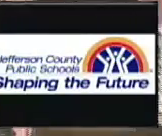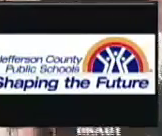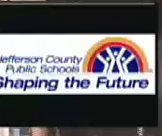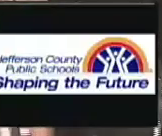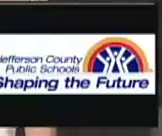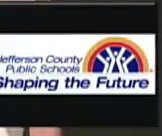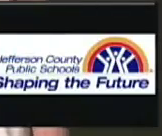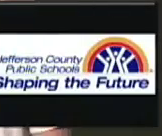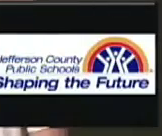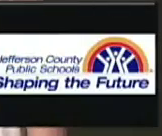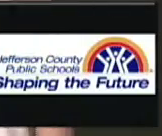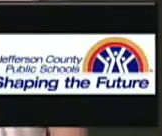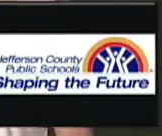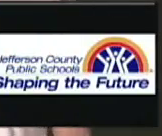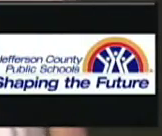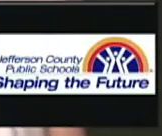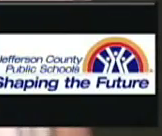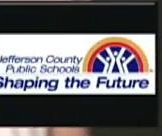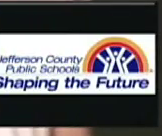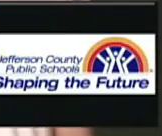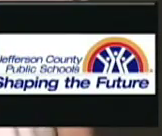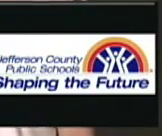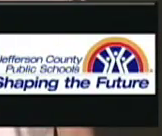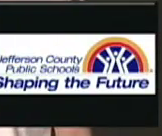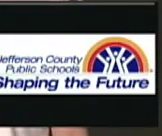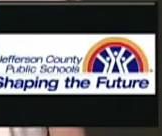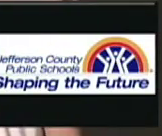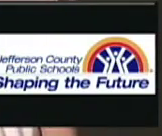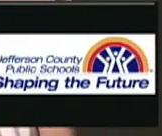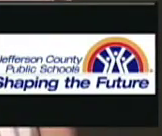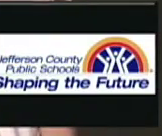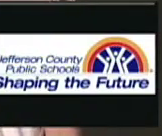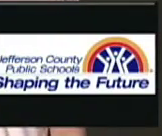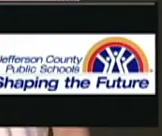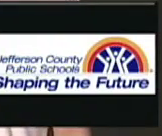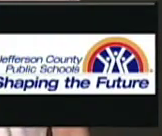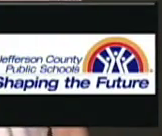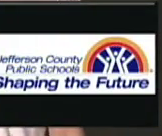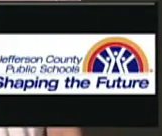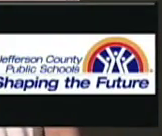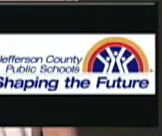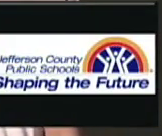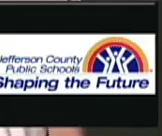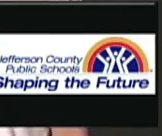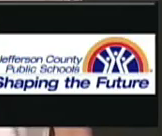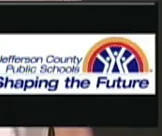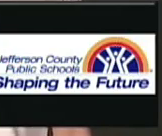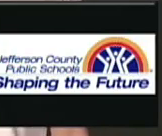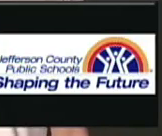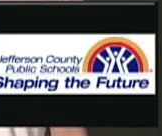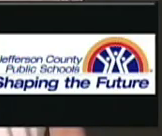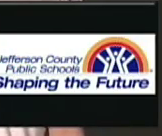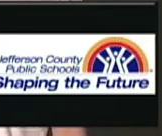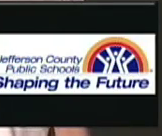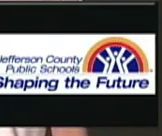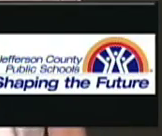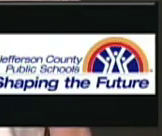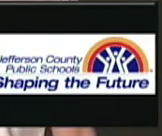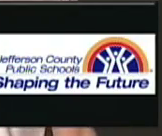Hi everyone, my name is Ahmed, I'm from Somalia. Tonight I want to say